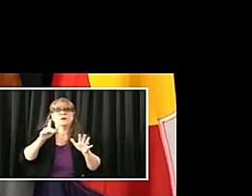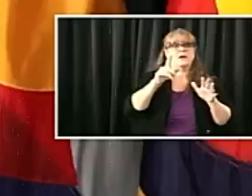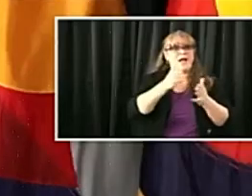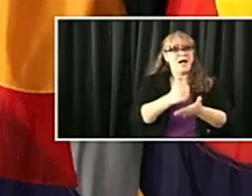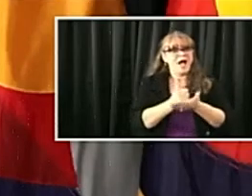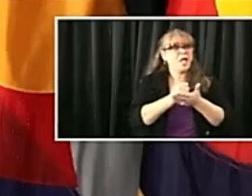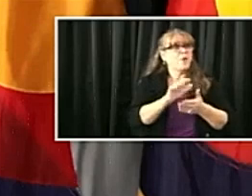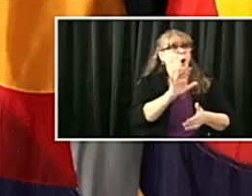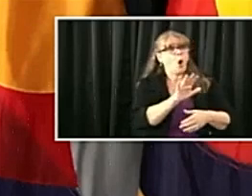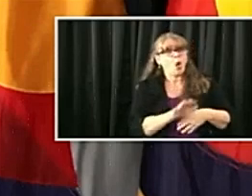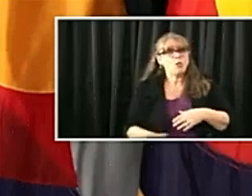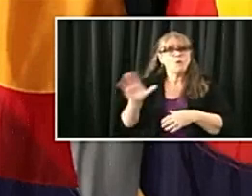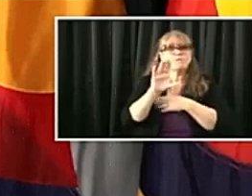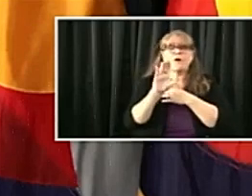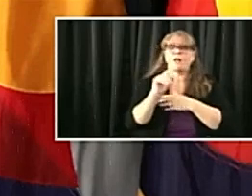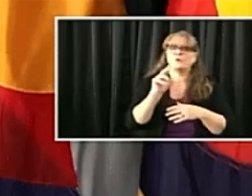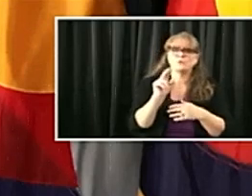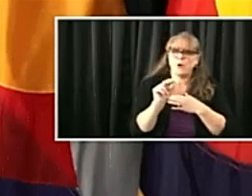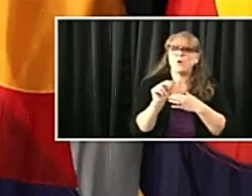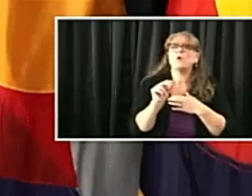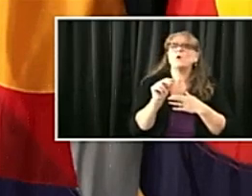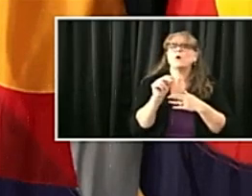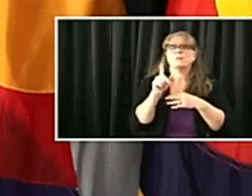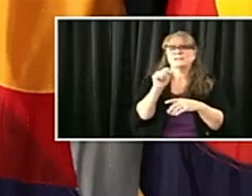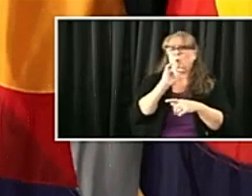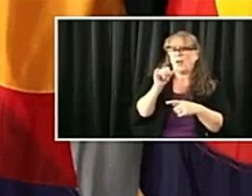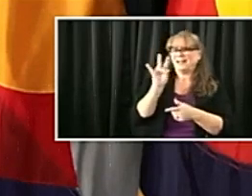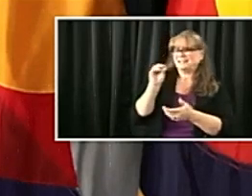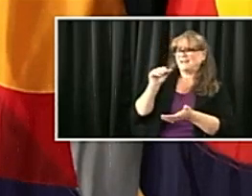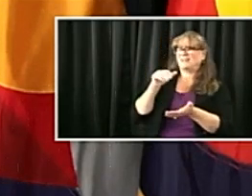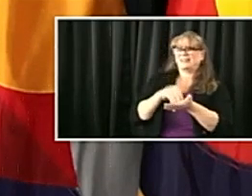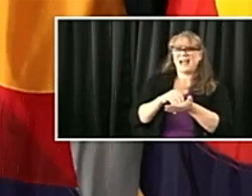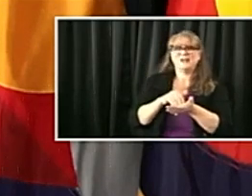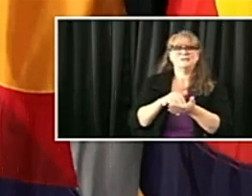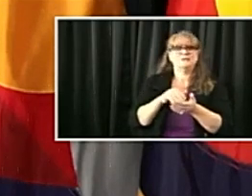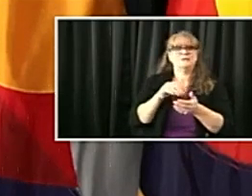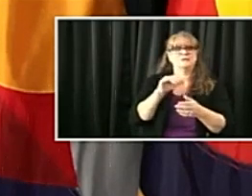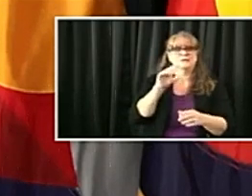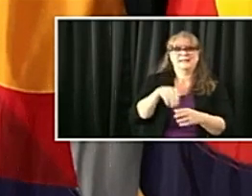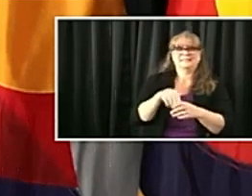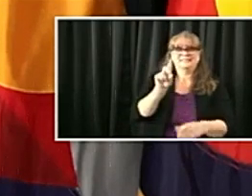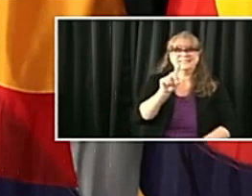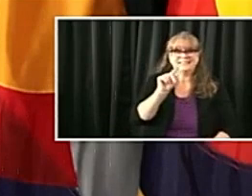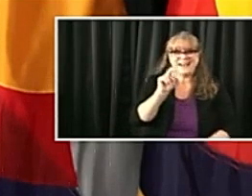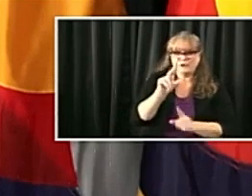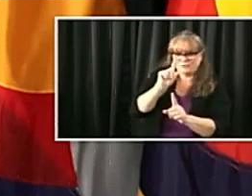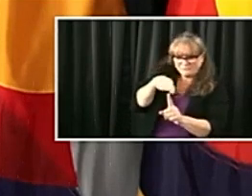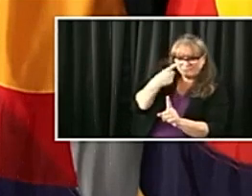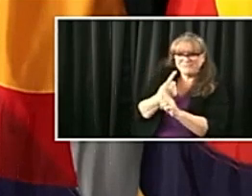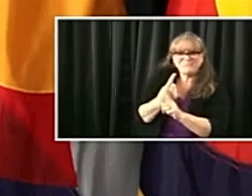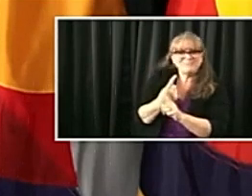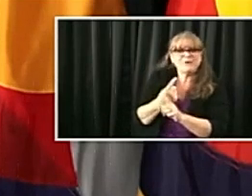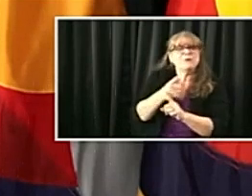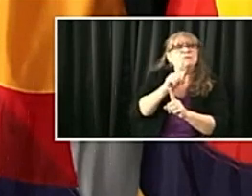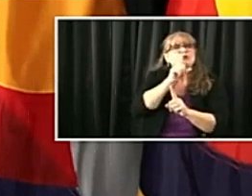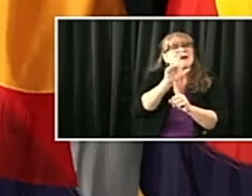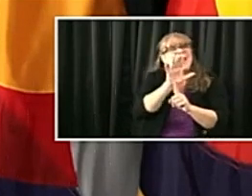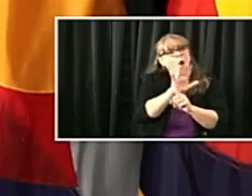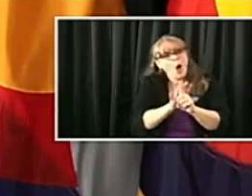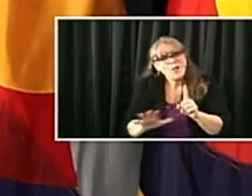70,000 at Coors Field. They need to be in Grand Junction and Pueblo and Colorado Springs and Lakewood and Fort Collins and Greeley and Sterling.